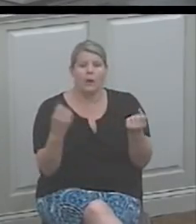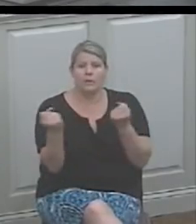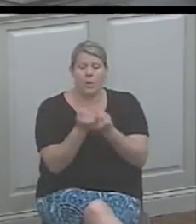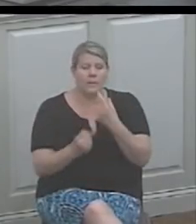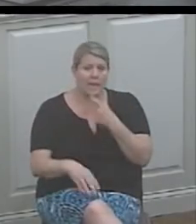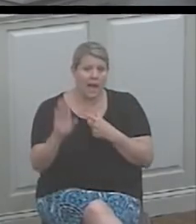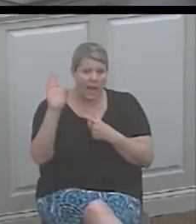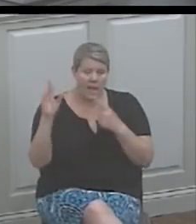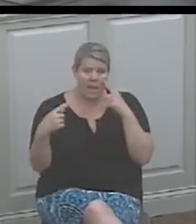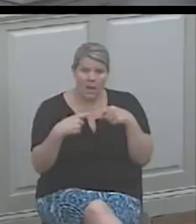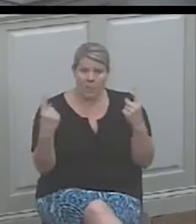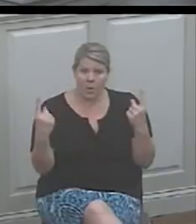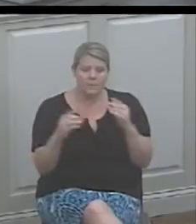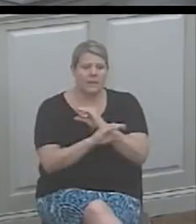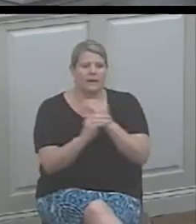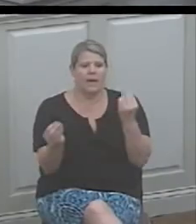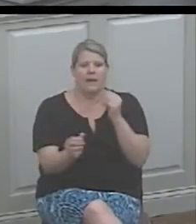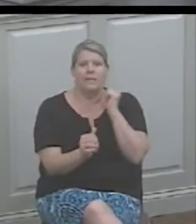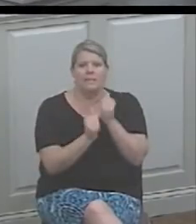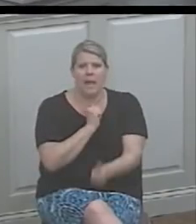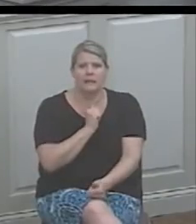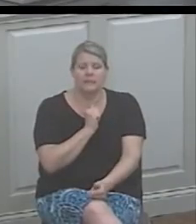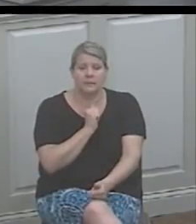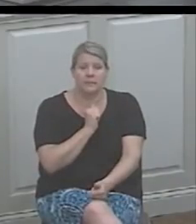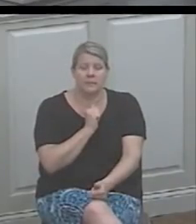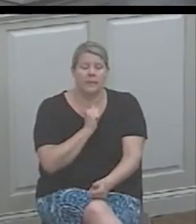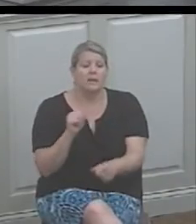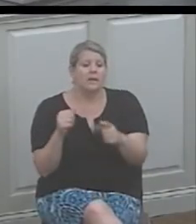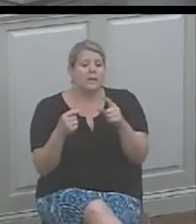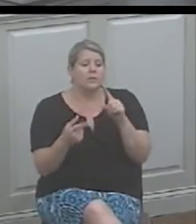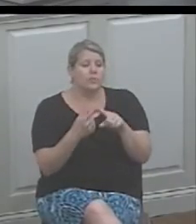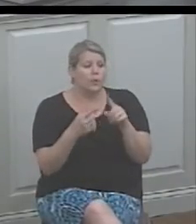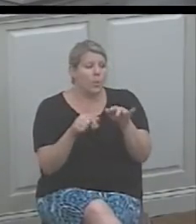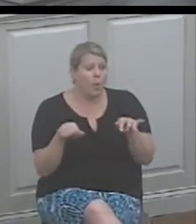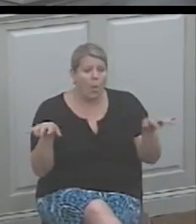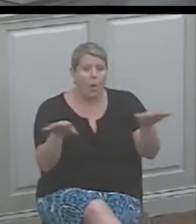Aye. Opposed, like sign. Motion carries. I will say that to the audience